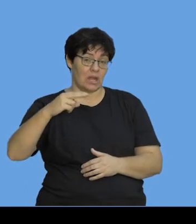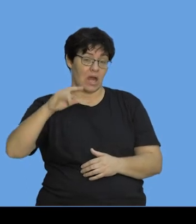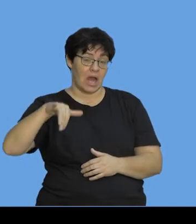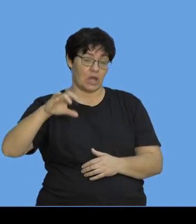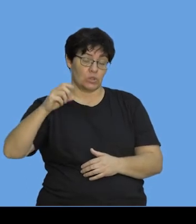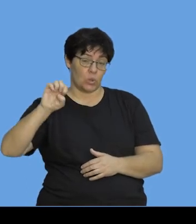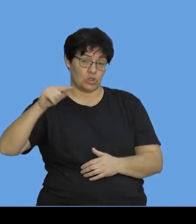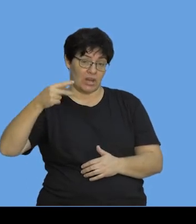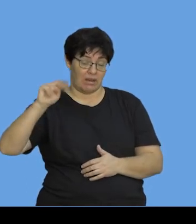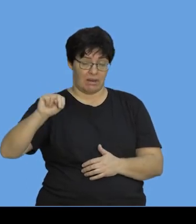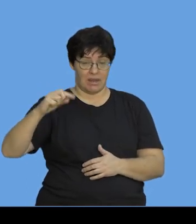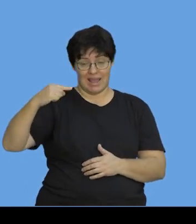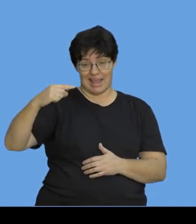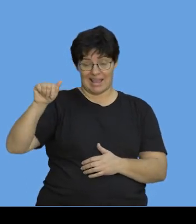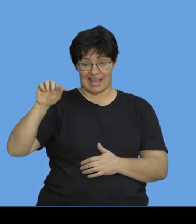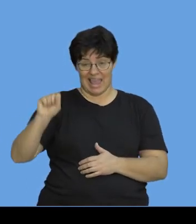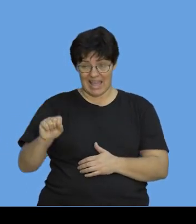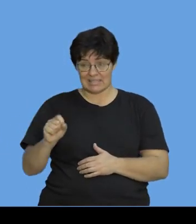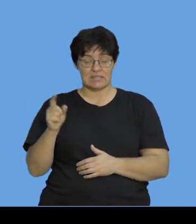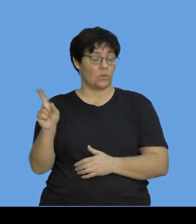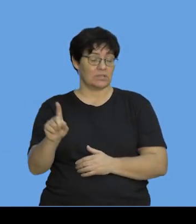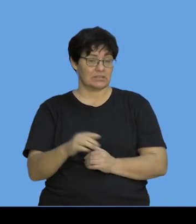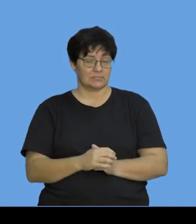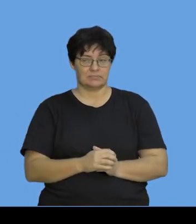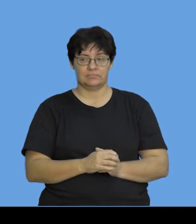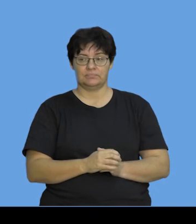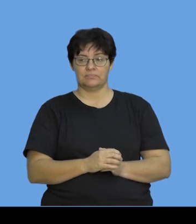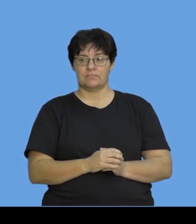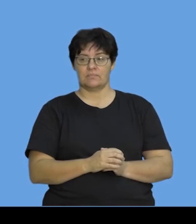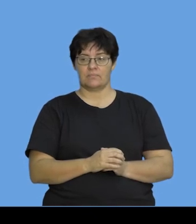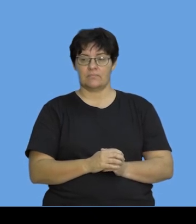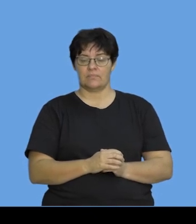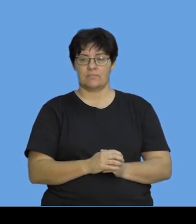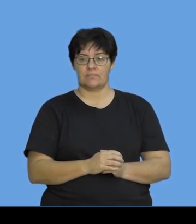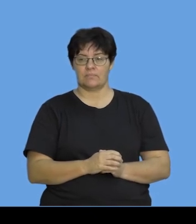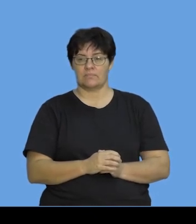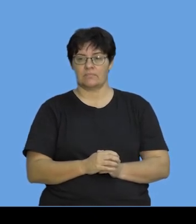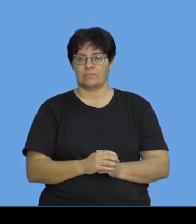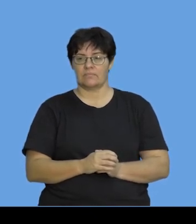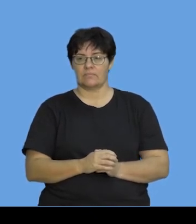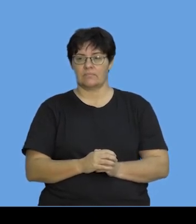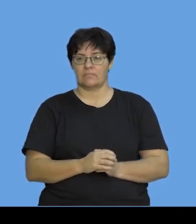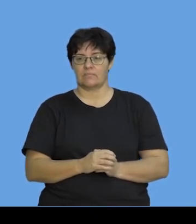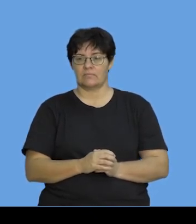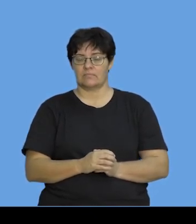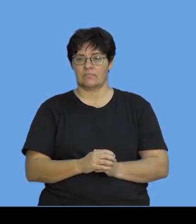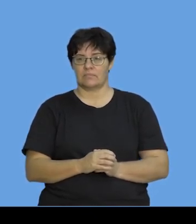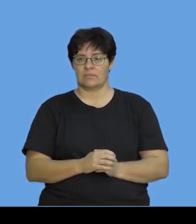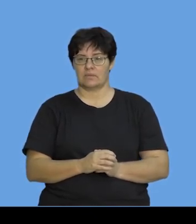the stoichiometric ratio is equals to, if we go back to our calculator, so that's